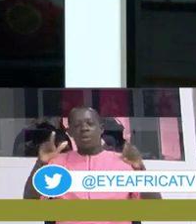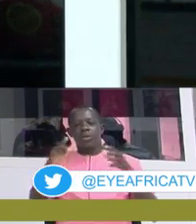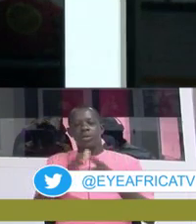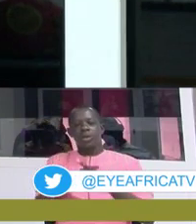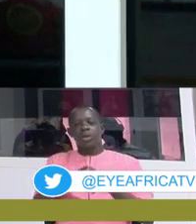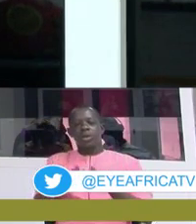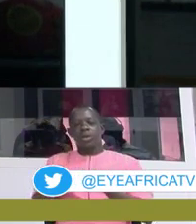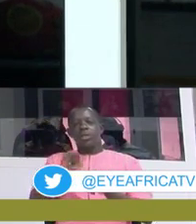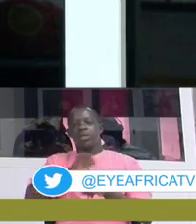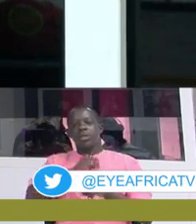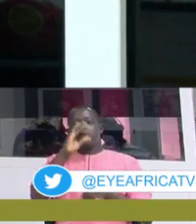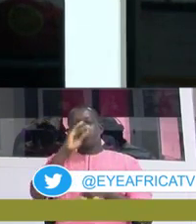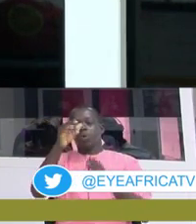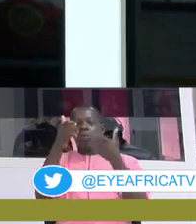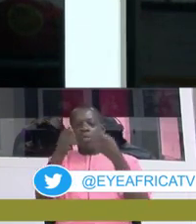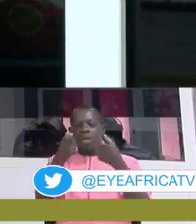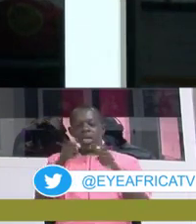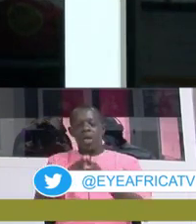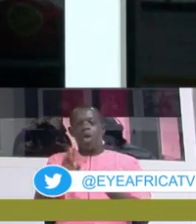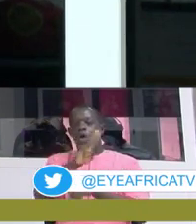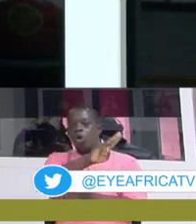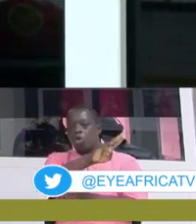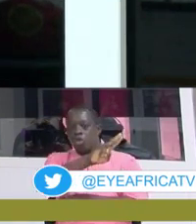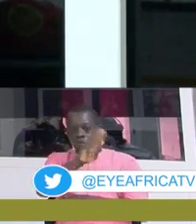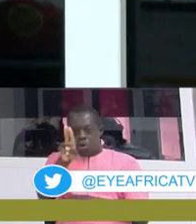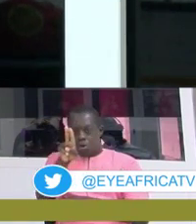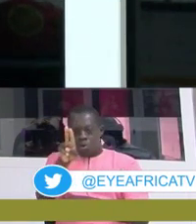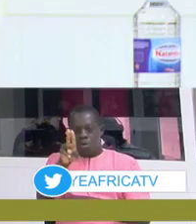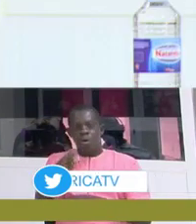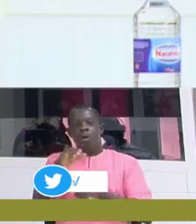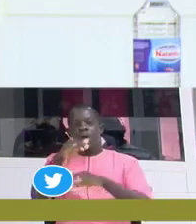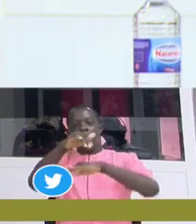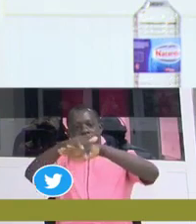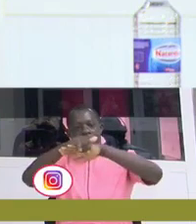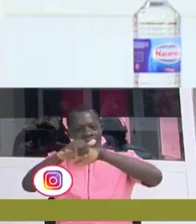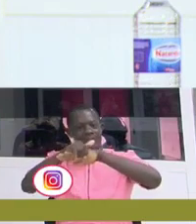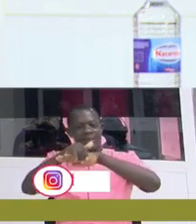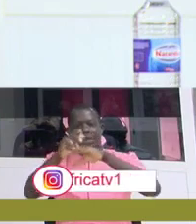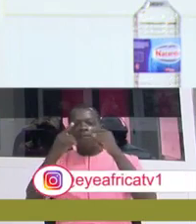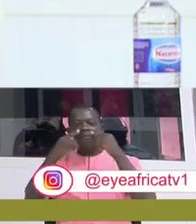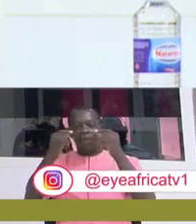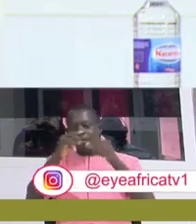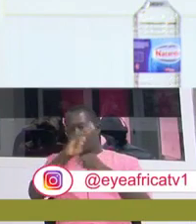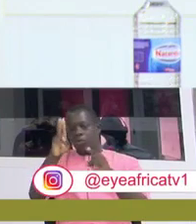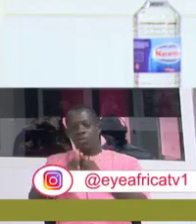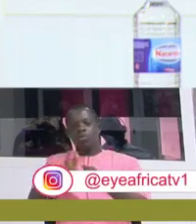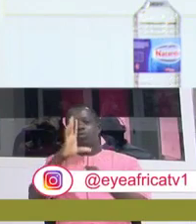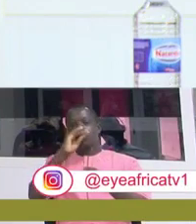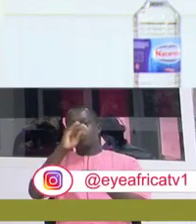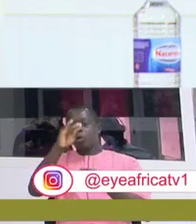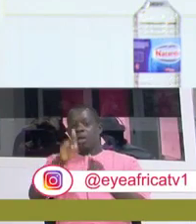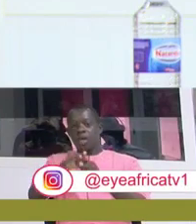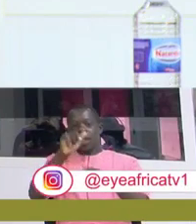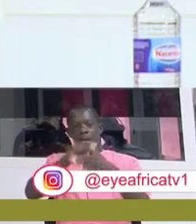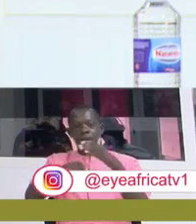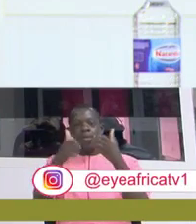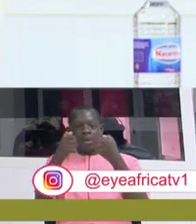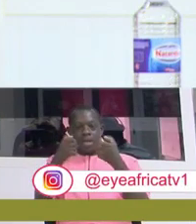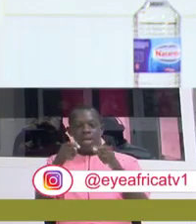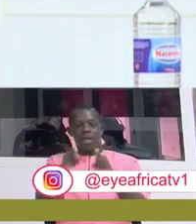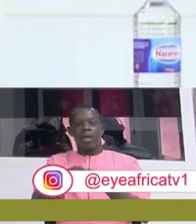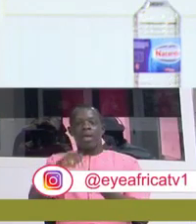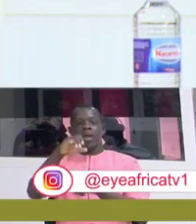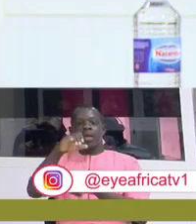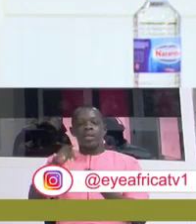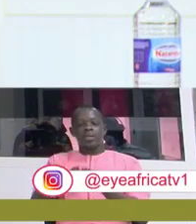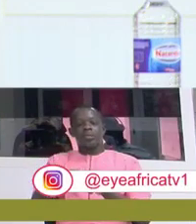the Mandinka language. Manka tubabu kante, manka Francis kante. Mandinka kango akorafa. It was not English or French. It was Mandinka. Kajali mu Mandinka. Kajali mu Mandinka kango moiko